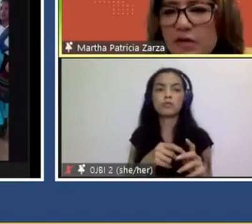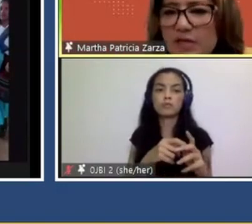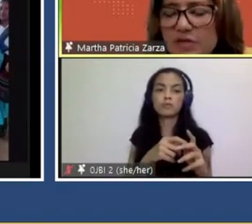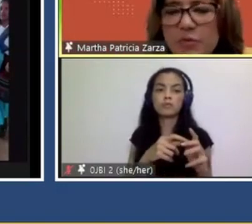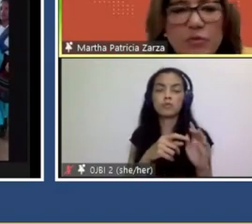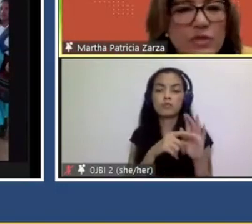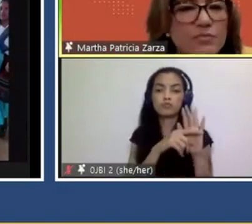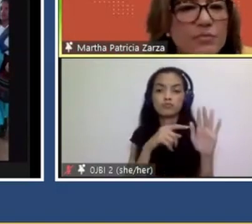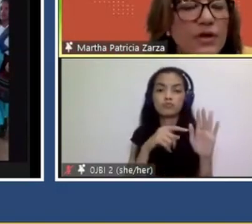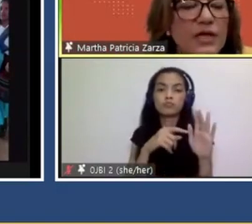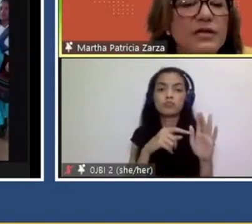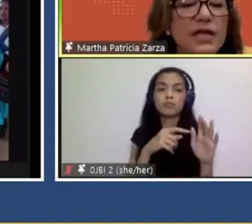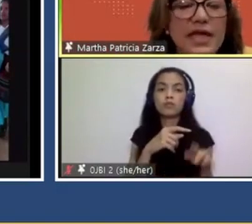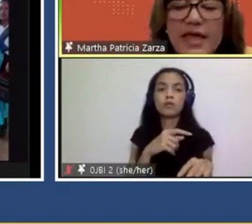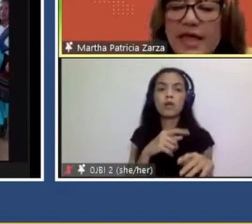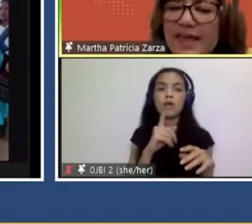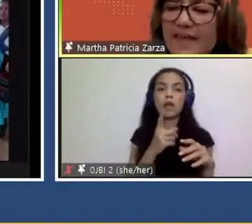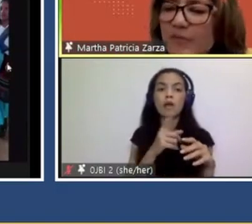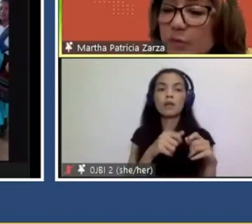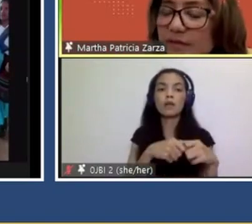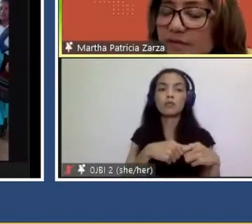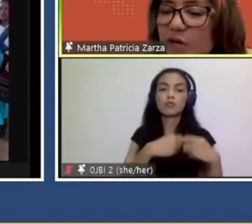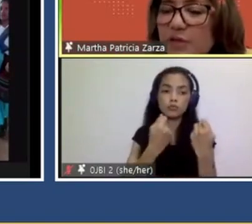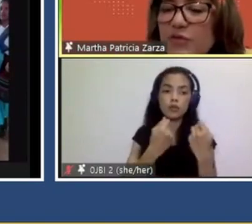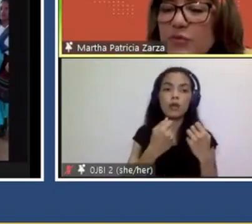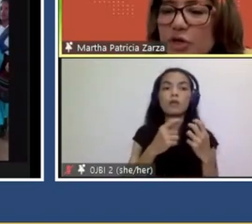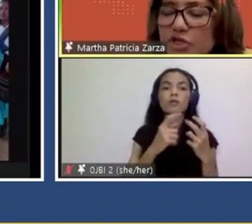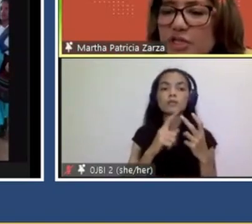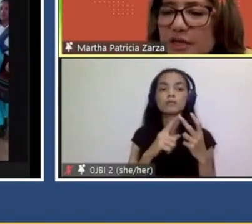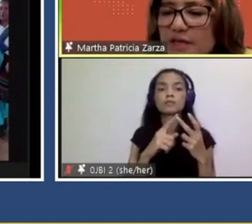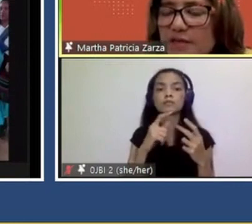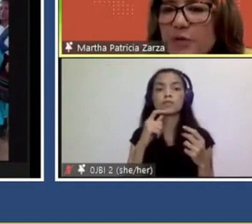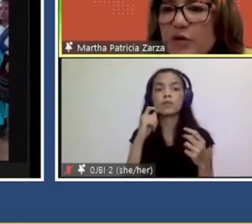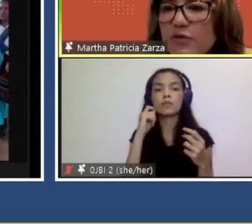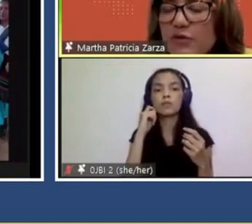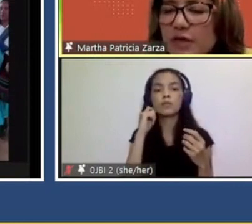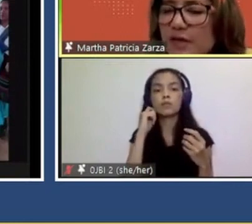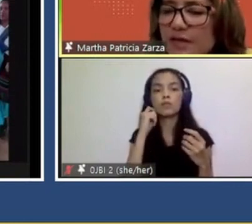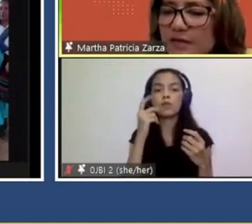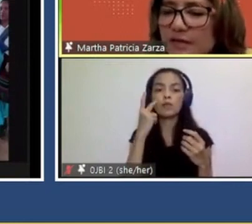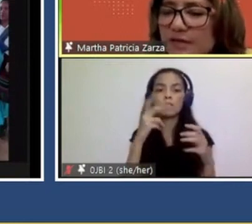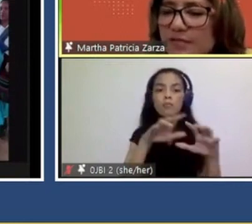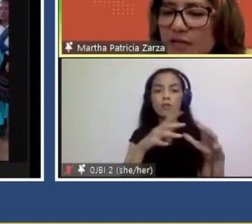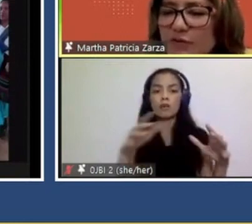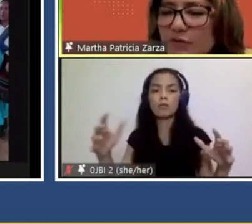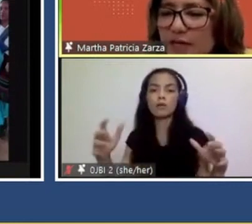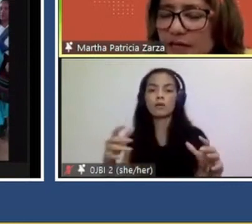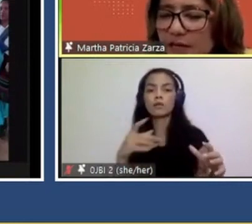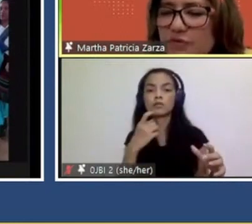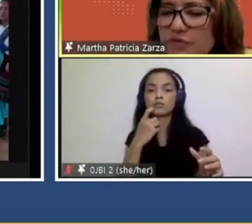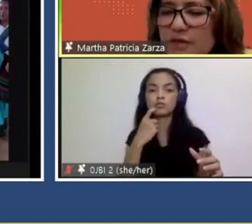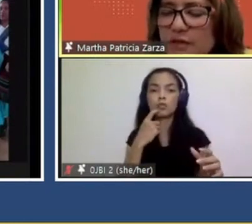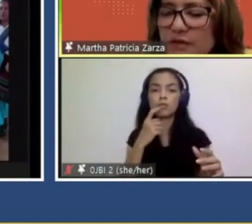material at some point was broken. Women coming to watch the product, trying to